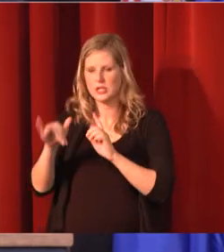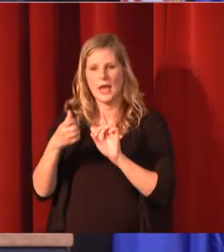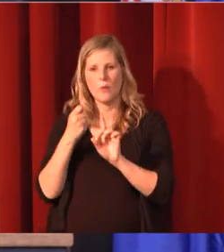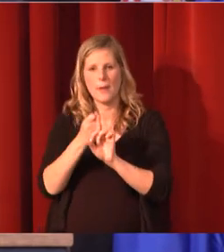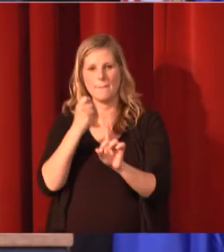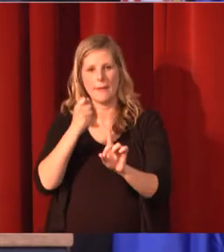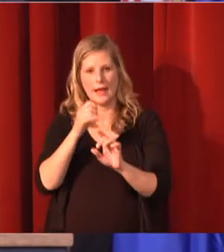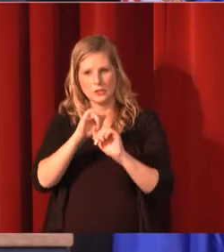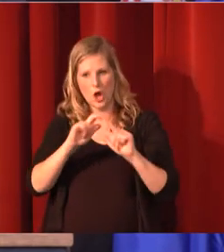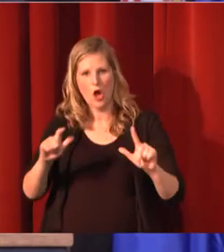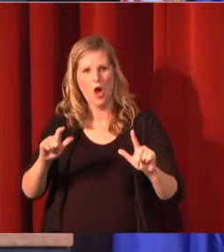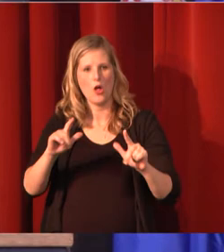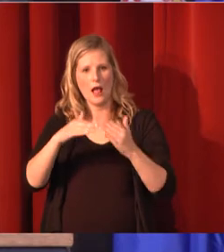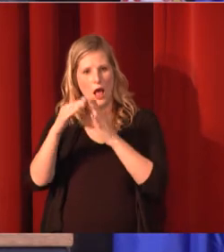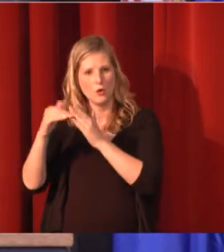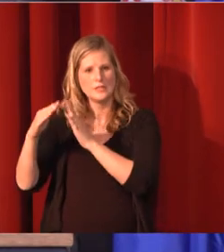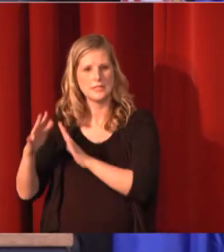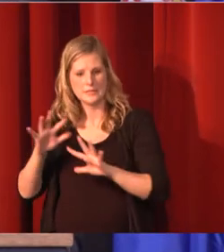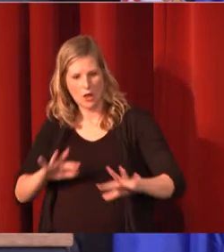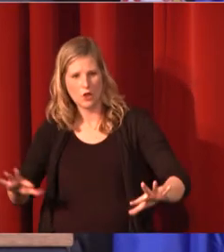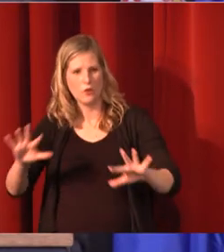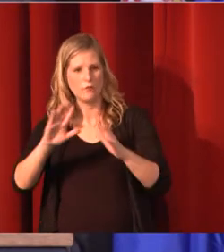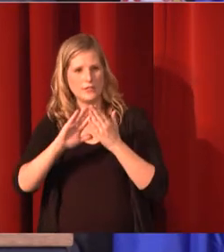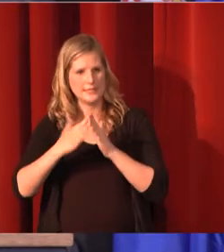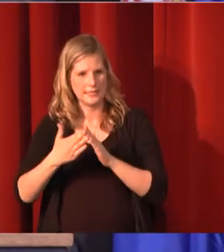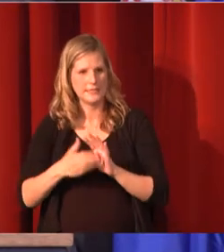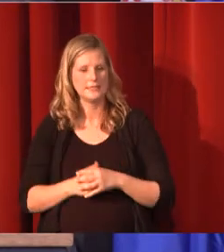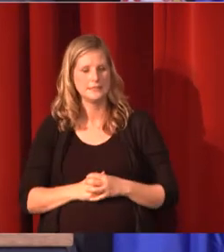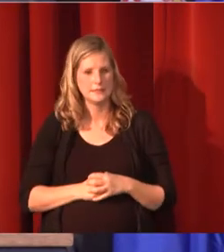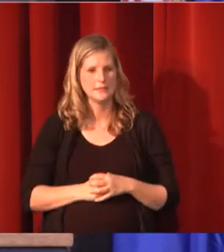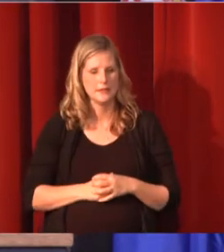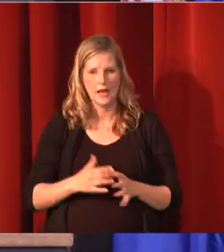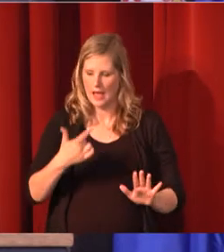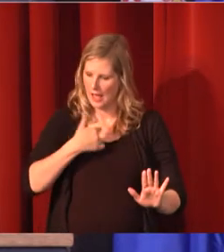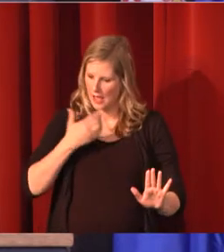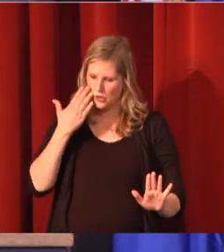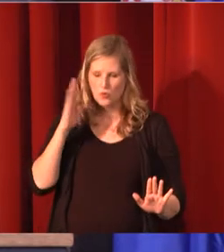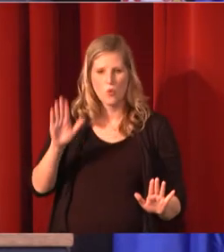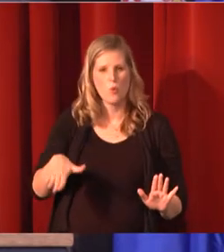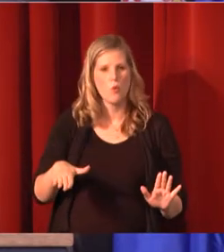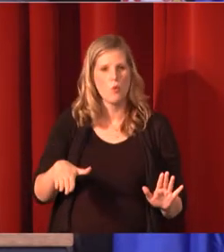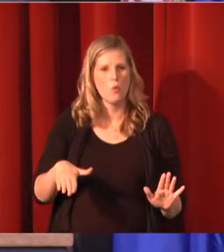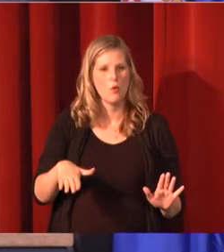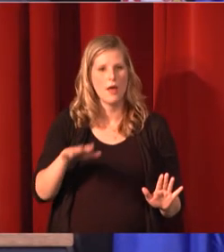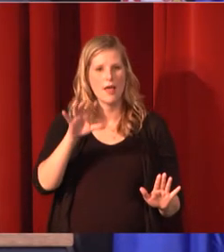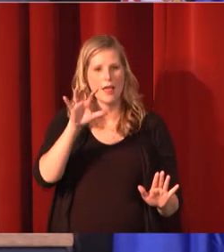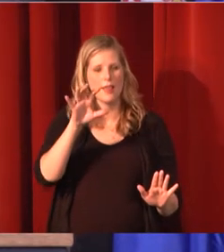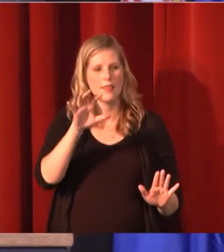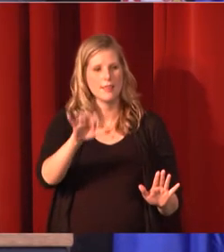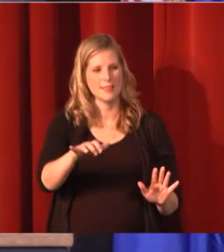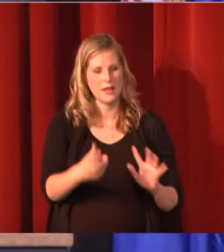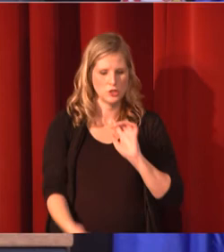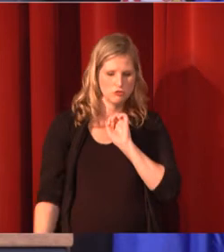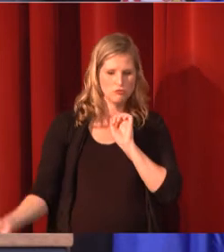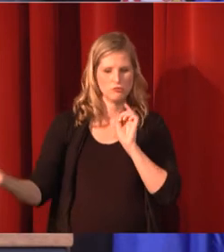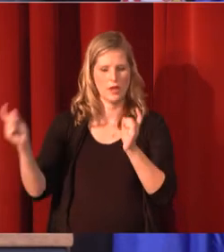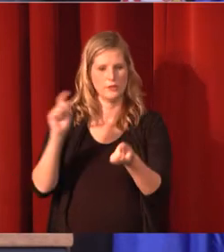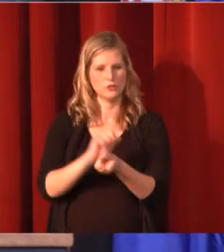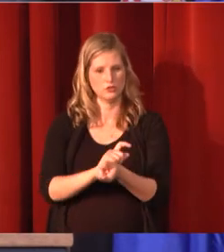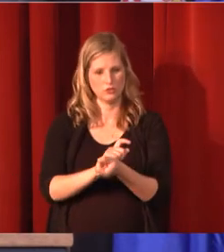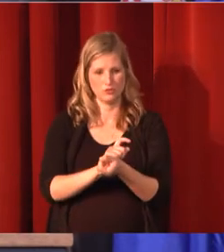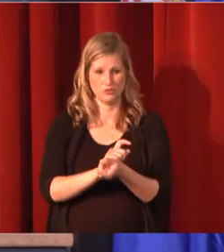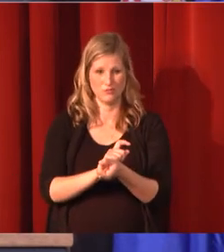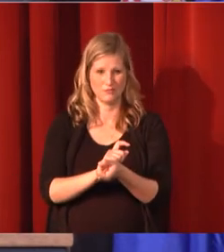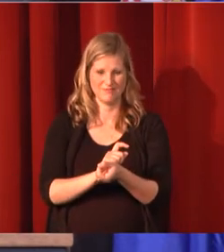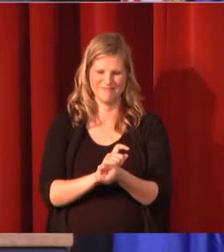every single household across our city I know that big change makes